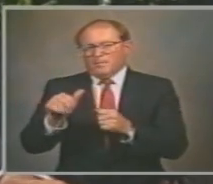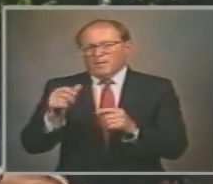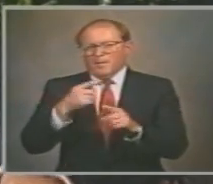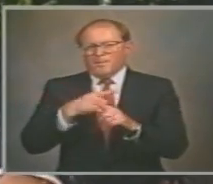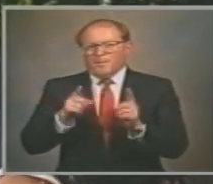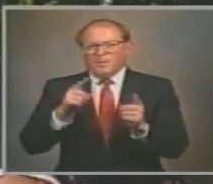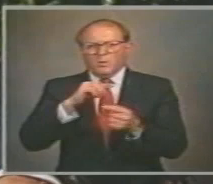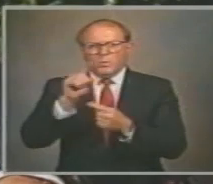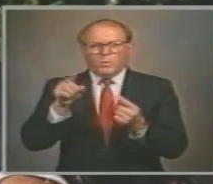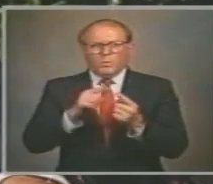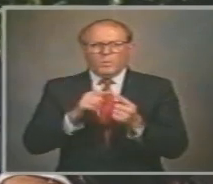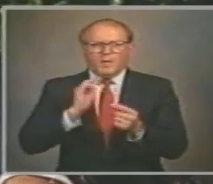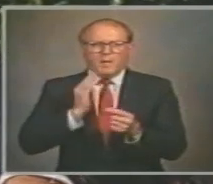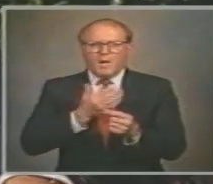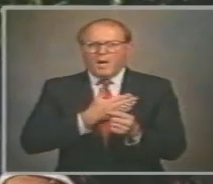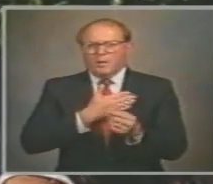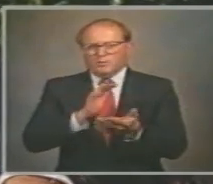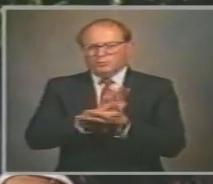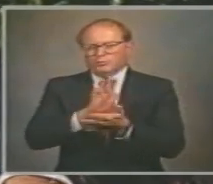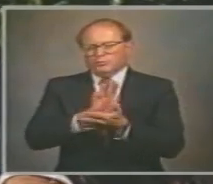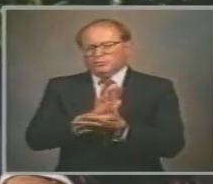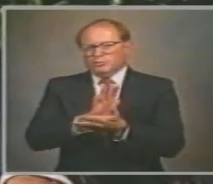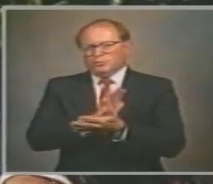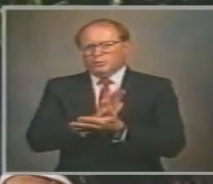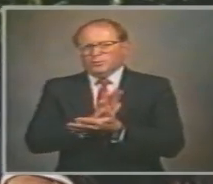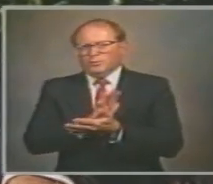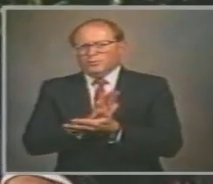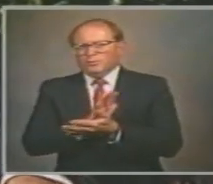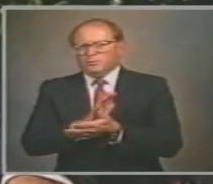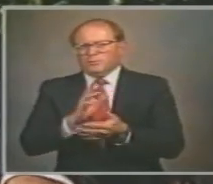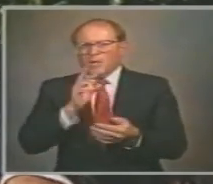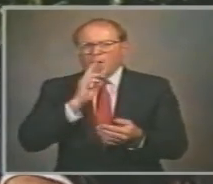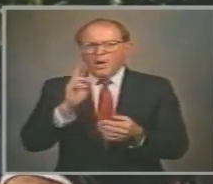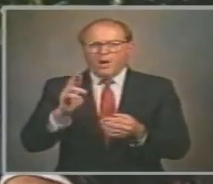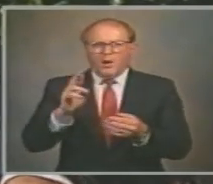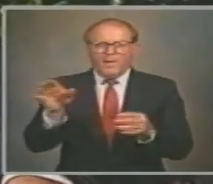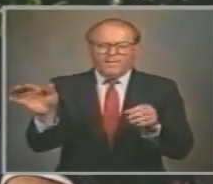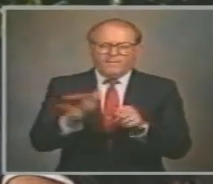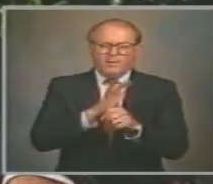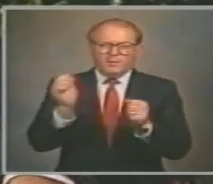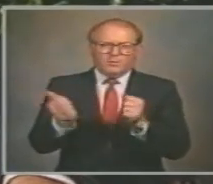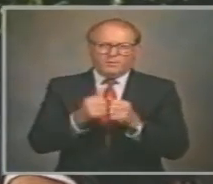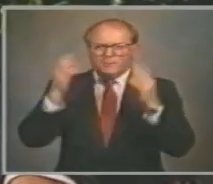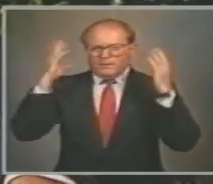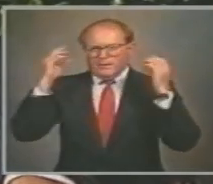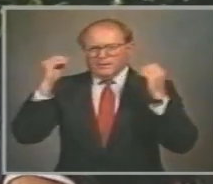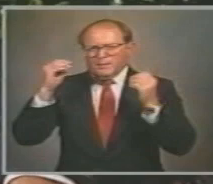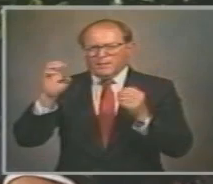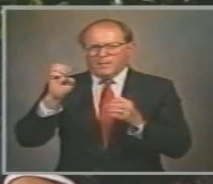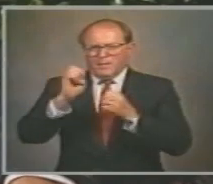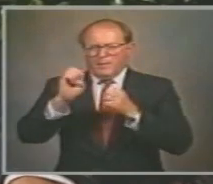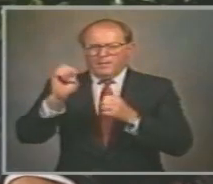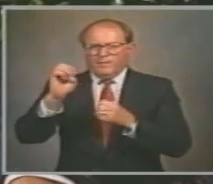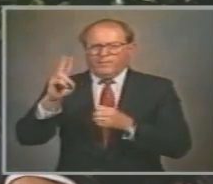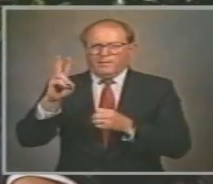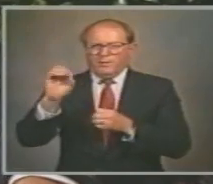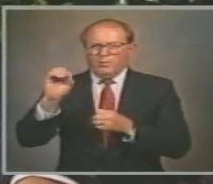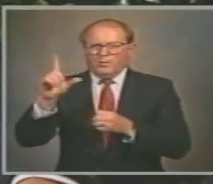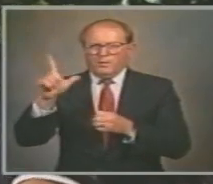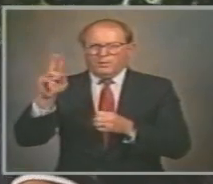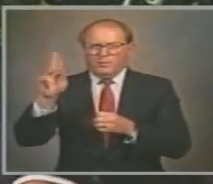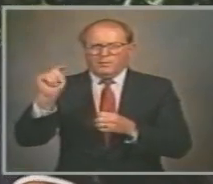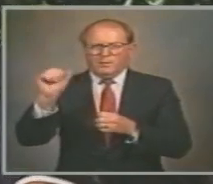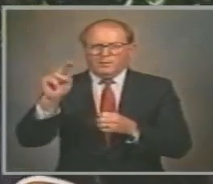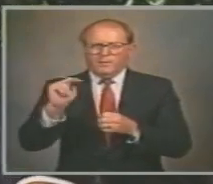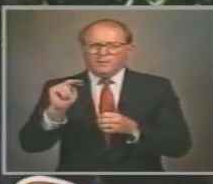But when our public education system is rife with the teaching of naturalism and evolution, not as theory, but